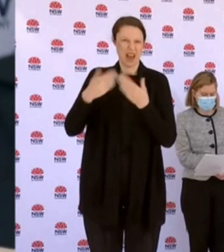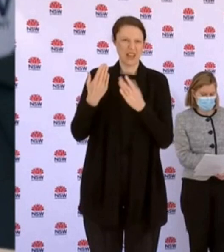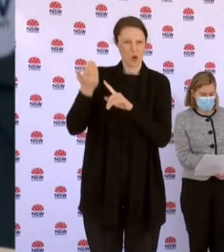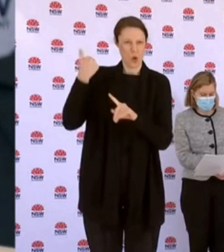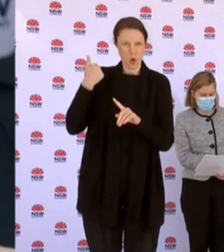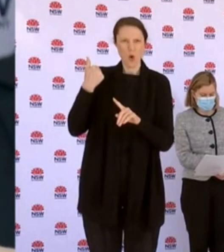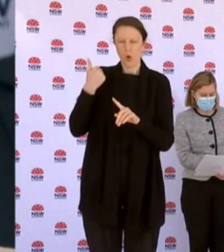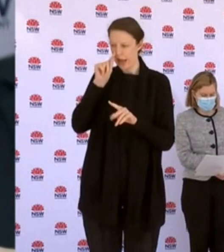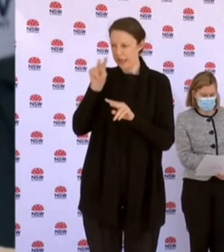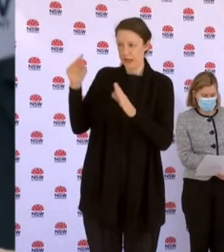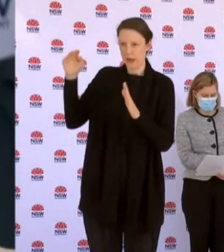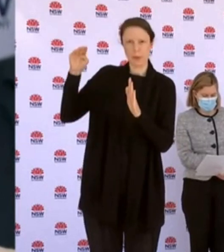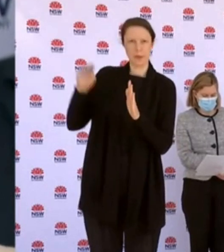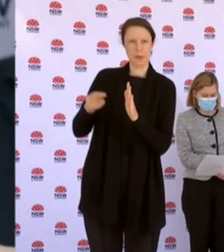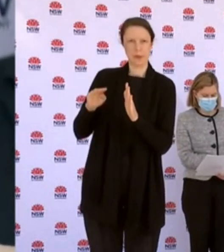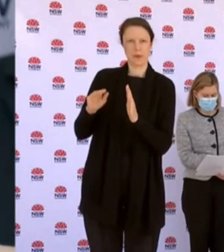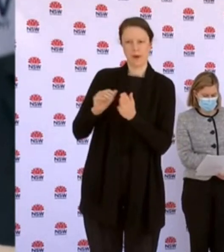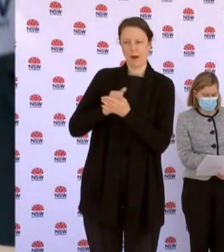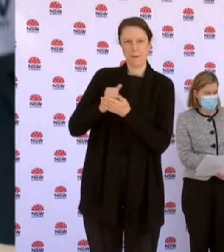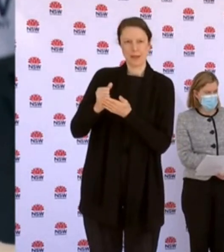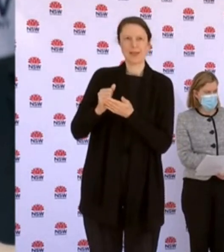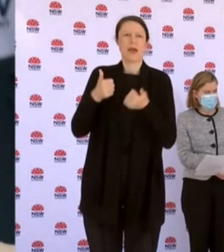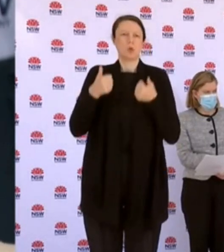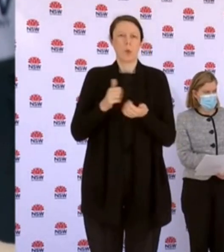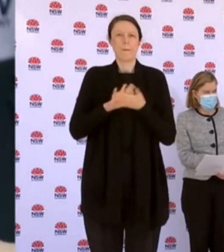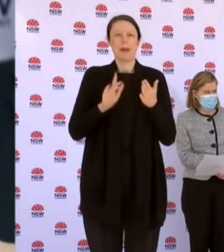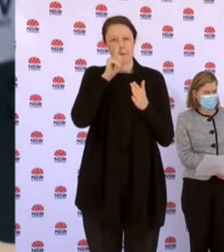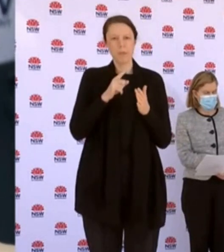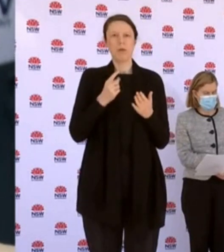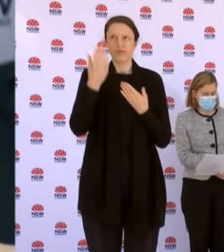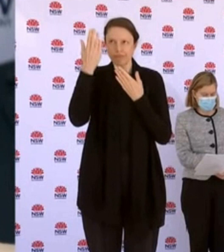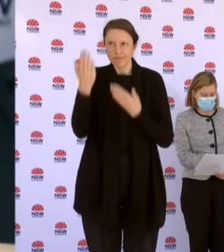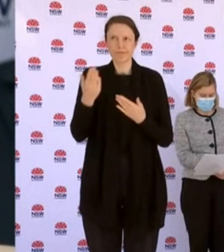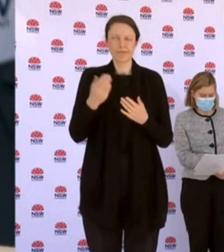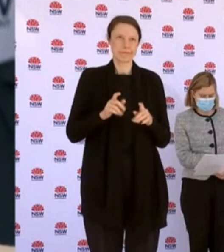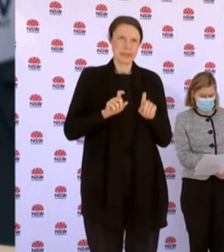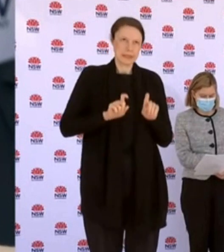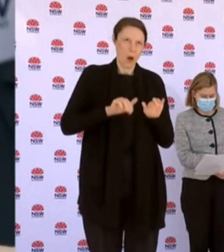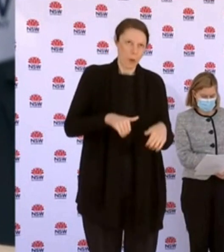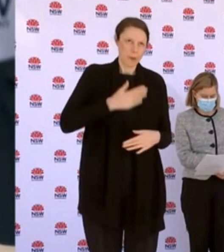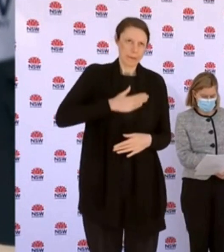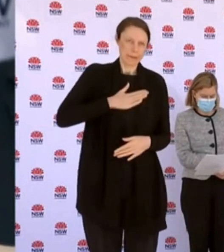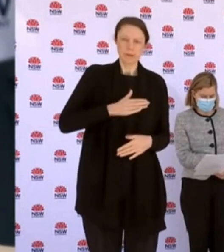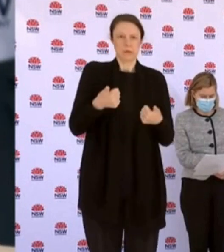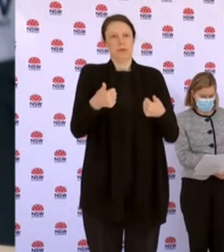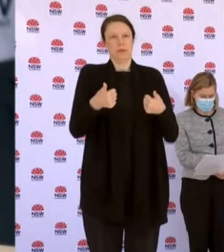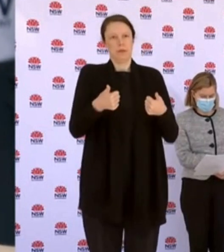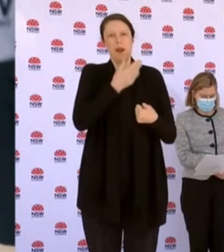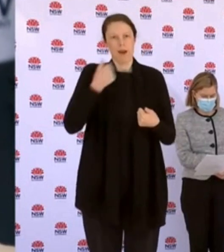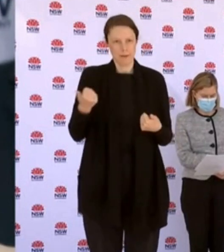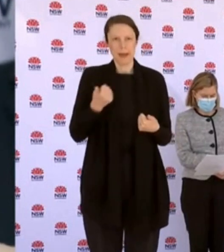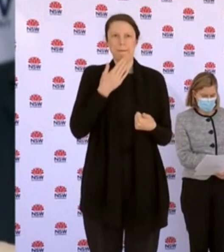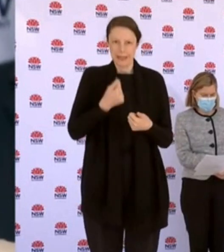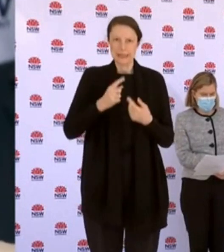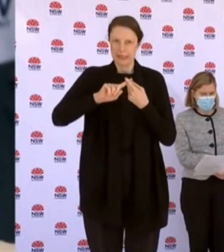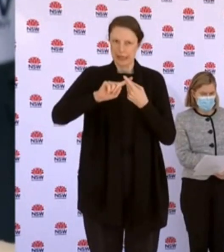that means is do not move around unless you have to. Make sure you stay home unless you absolutely have to, and please keep sticking to the rules. We